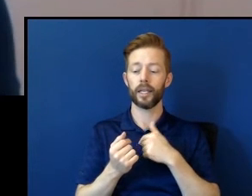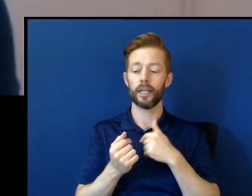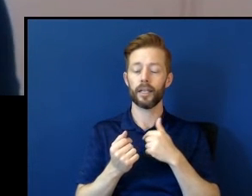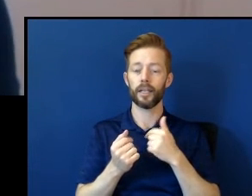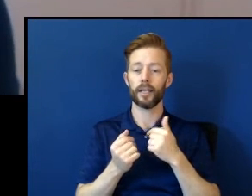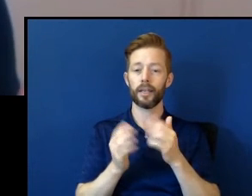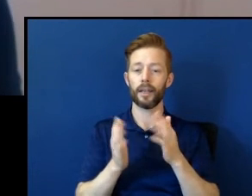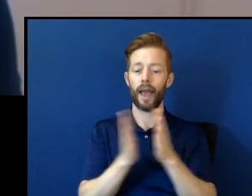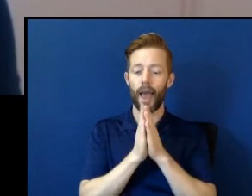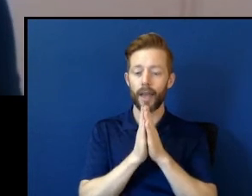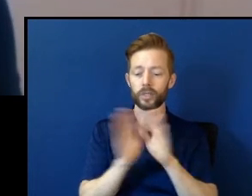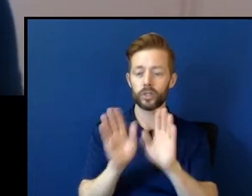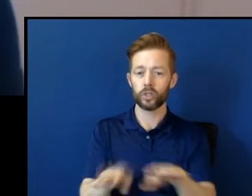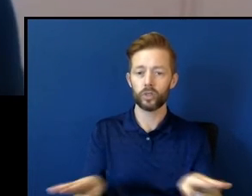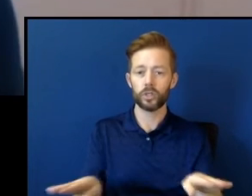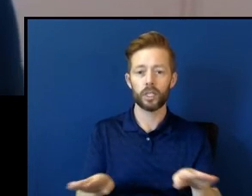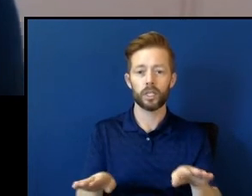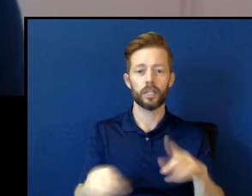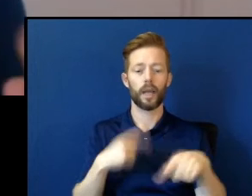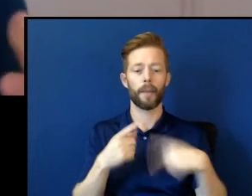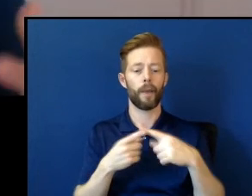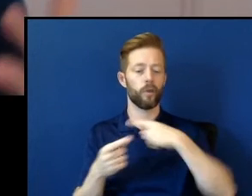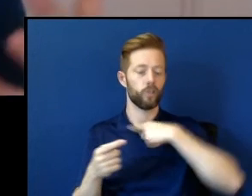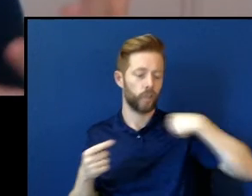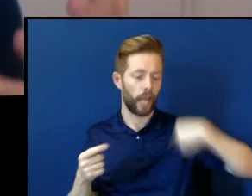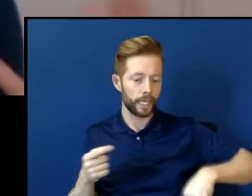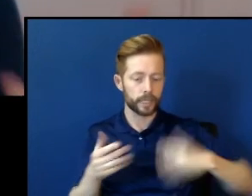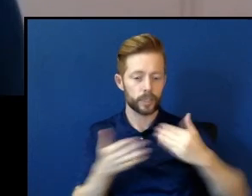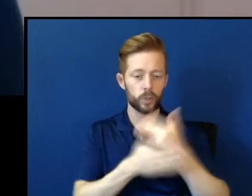asking children about,